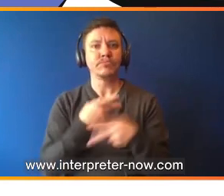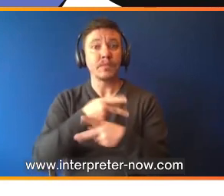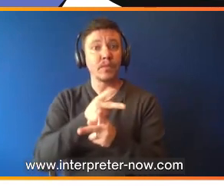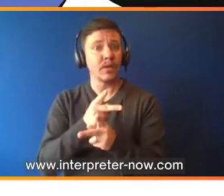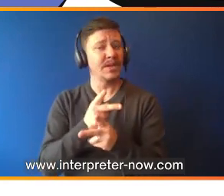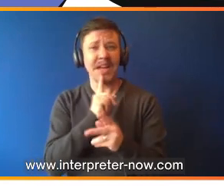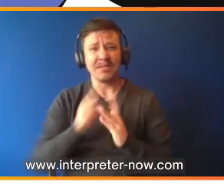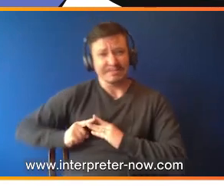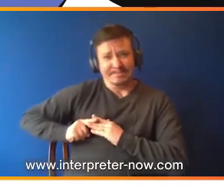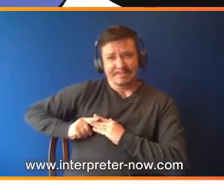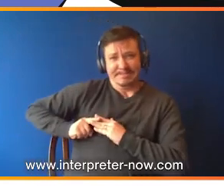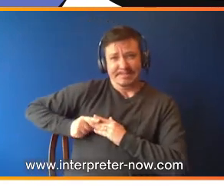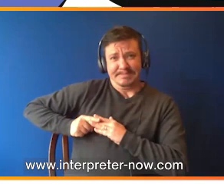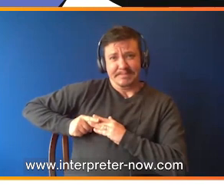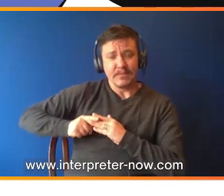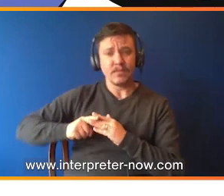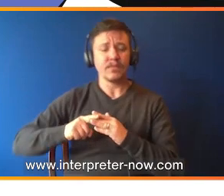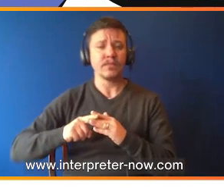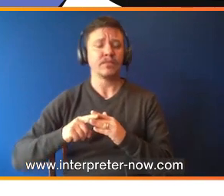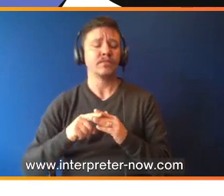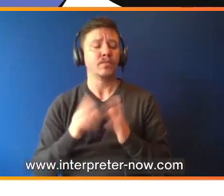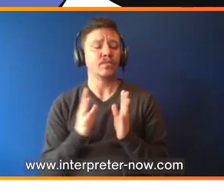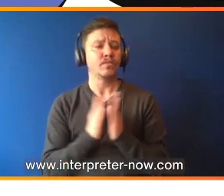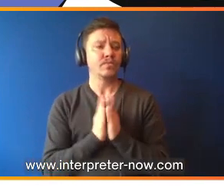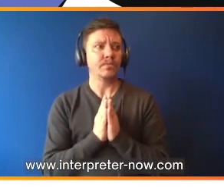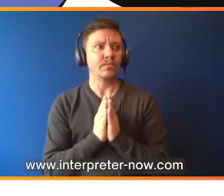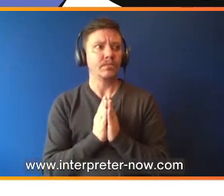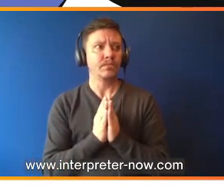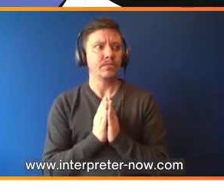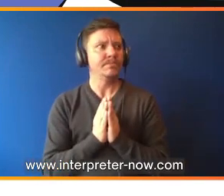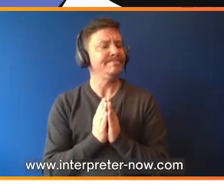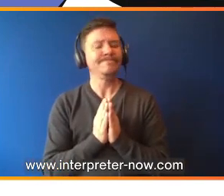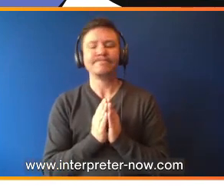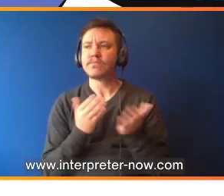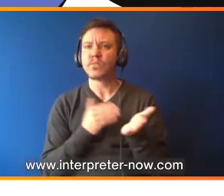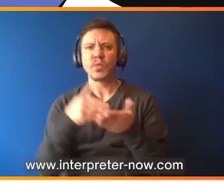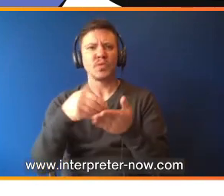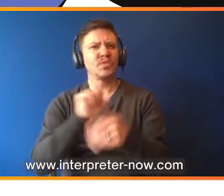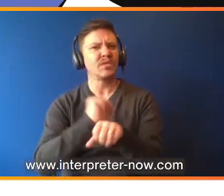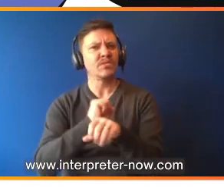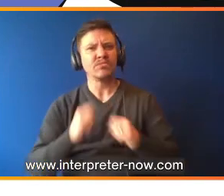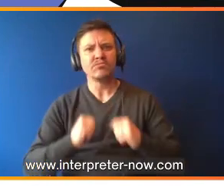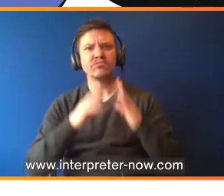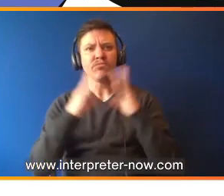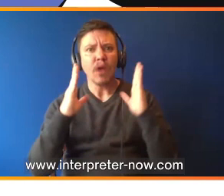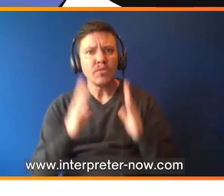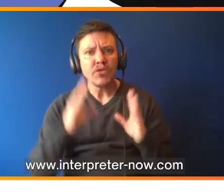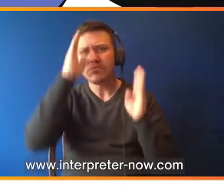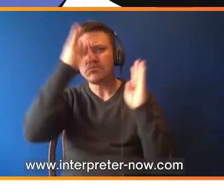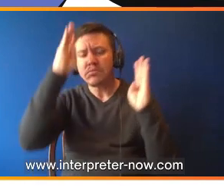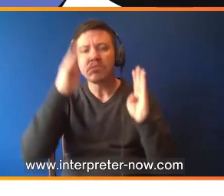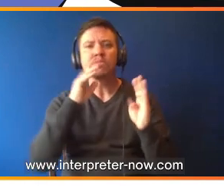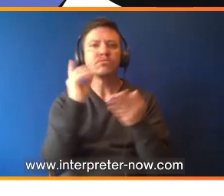those of you listening or watching that don't know this, many startup models begin that